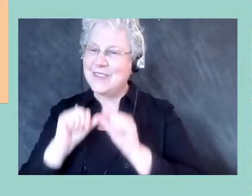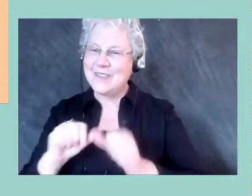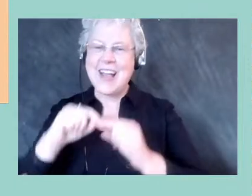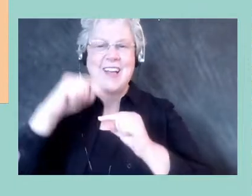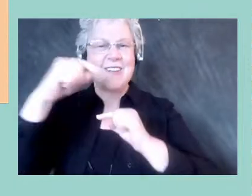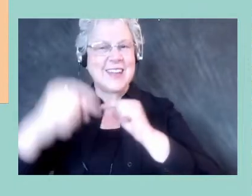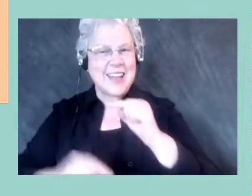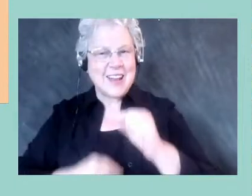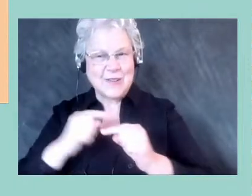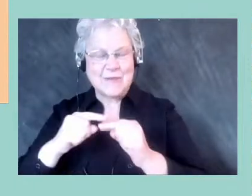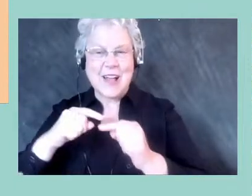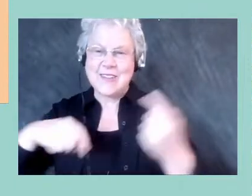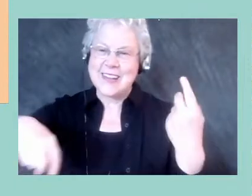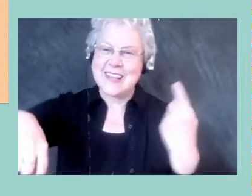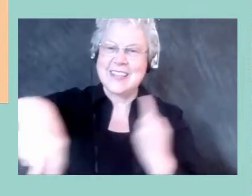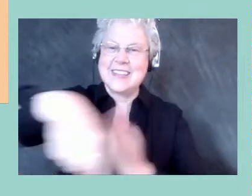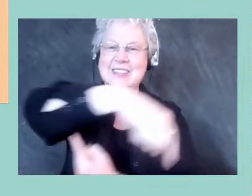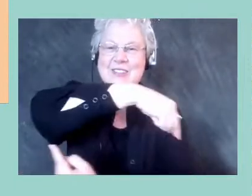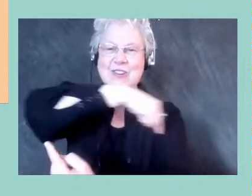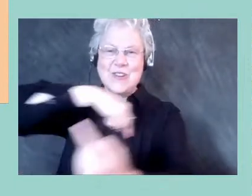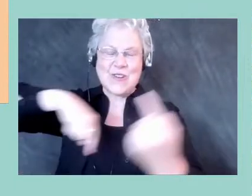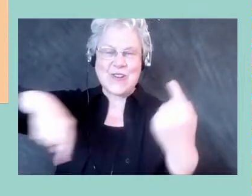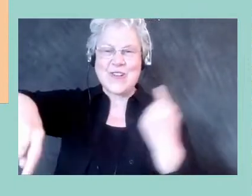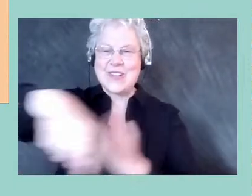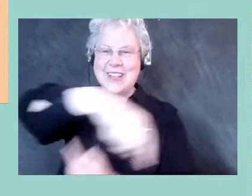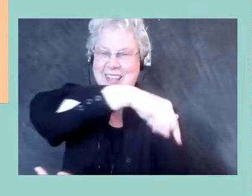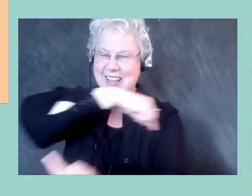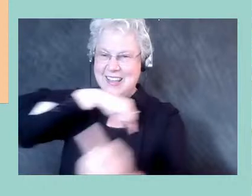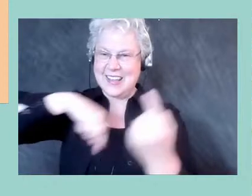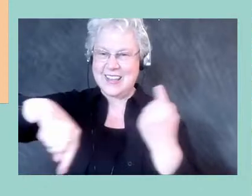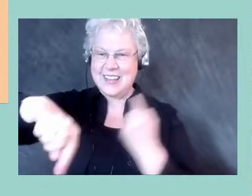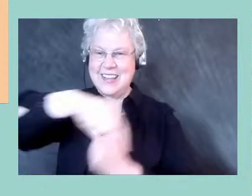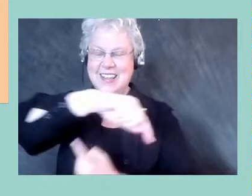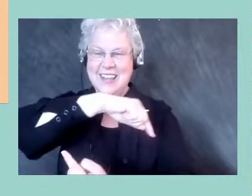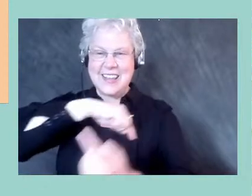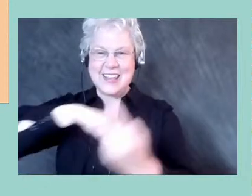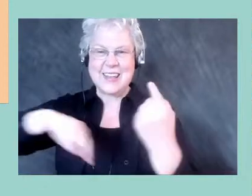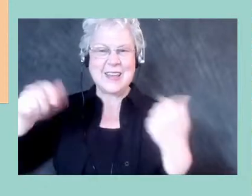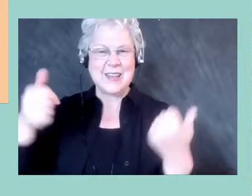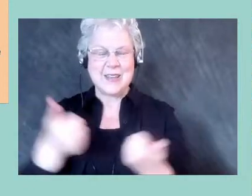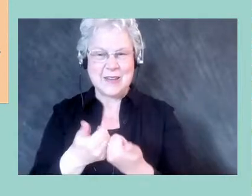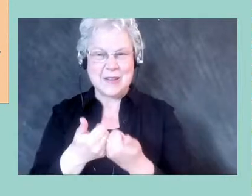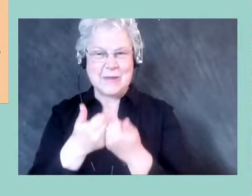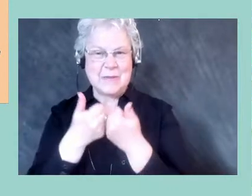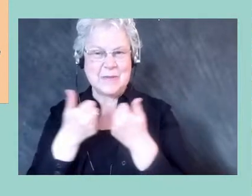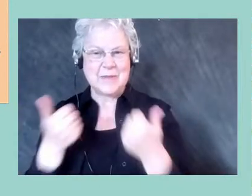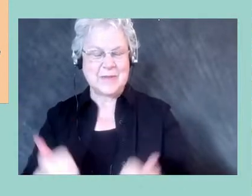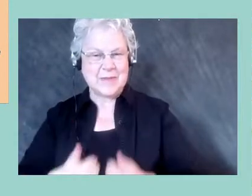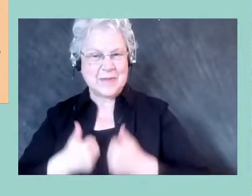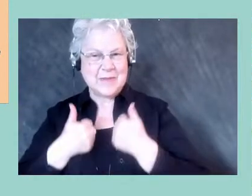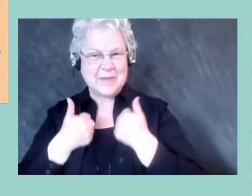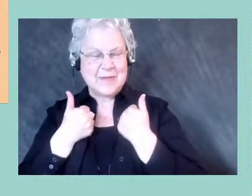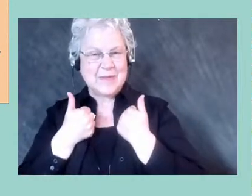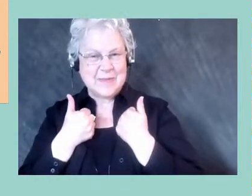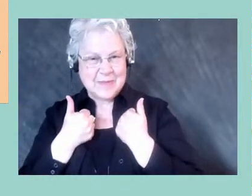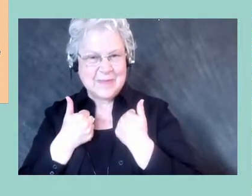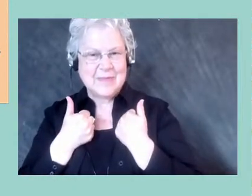go round and round and round in the circle again.